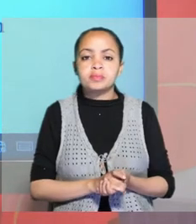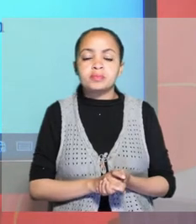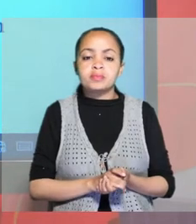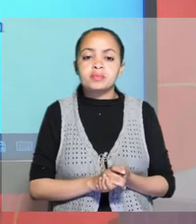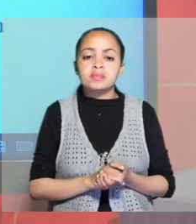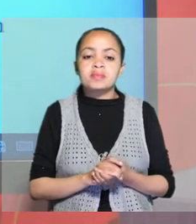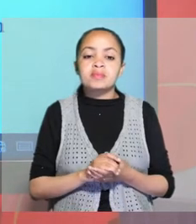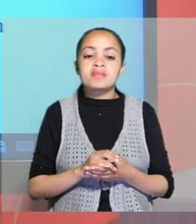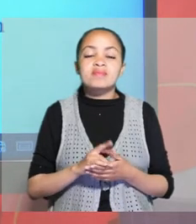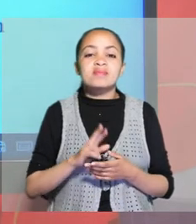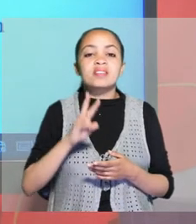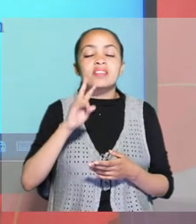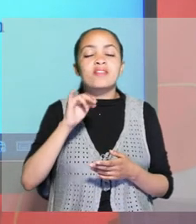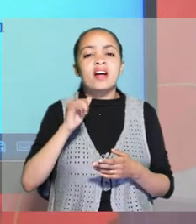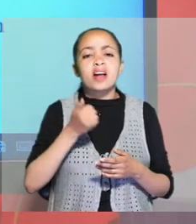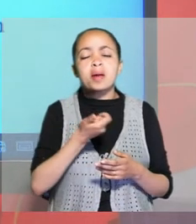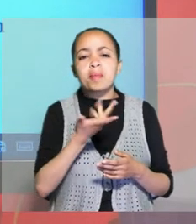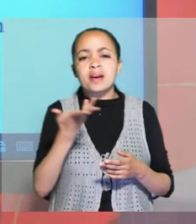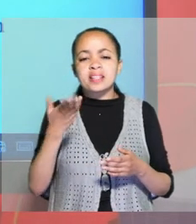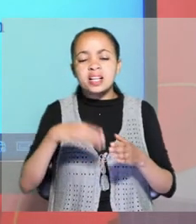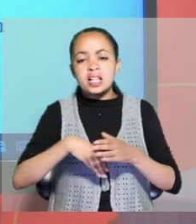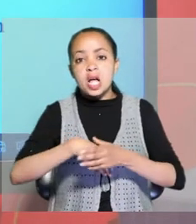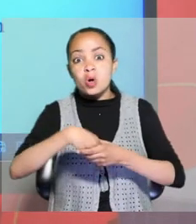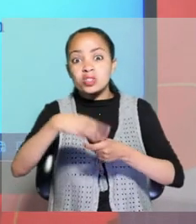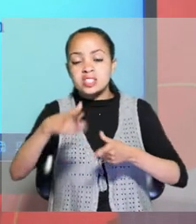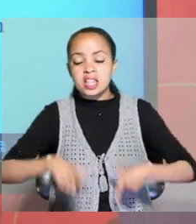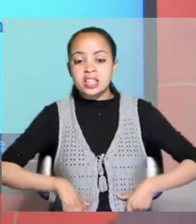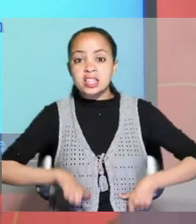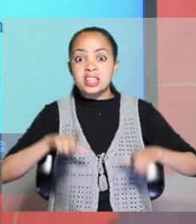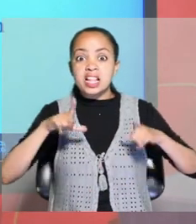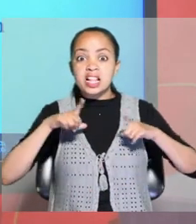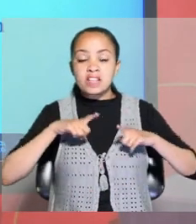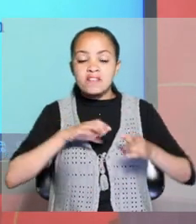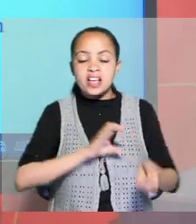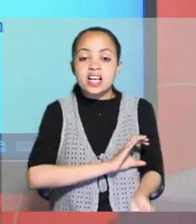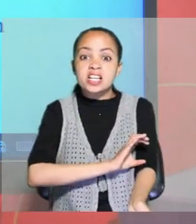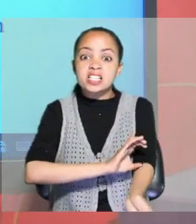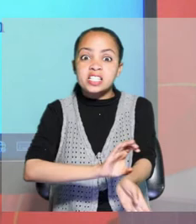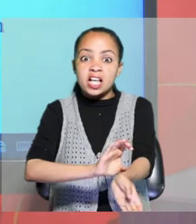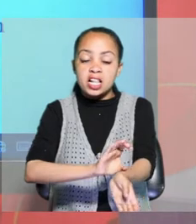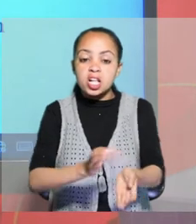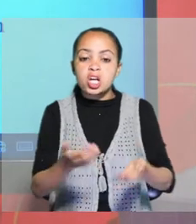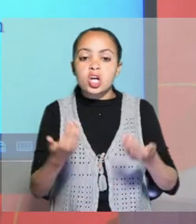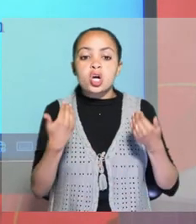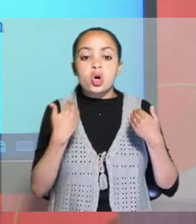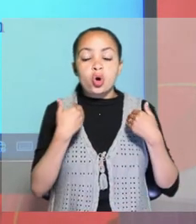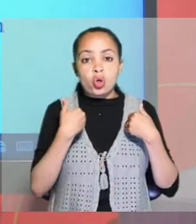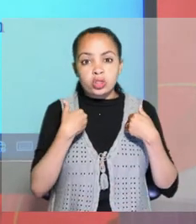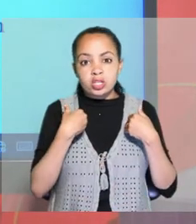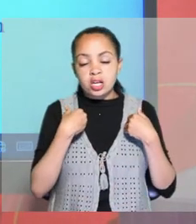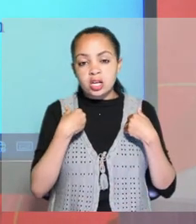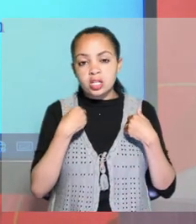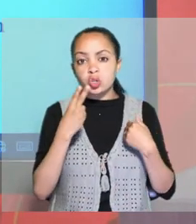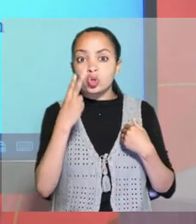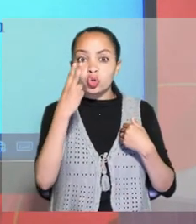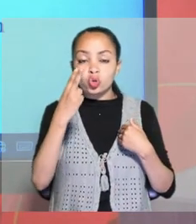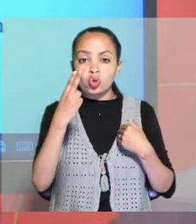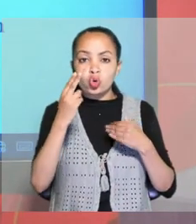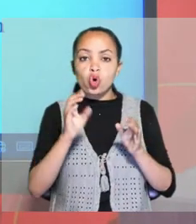All viral particle outside a living cell contain the following two